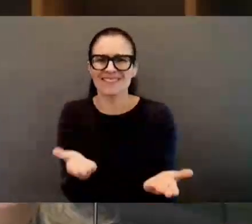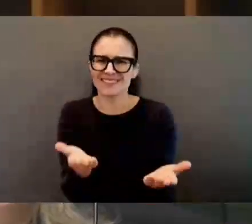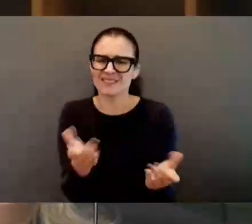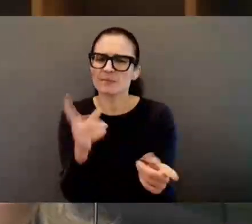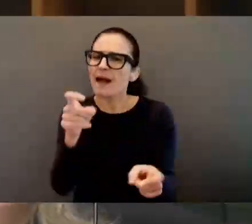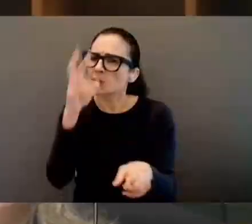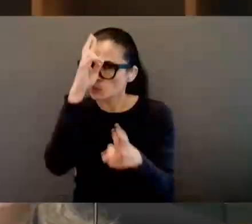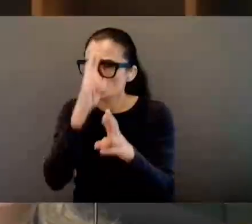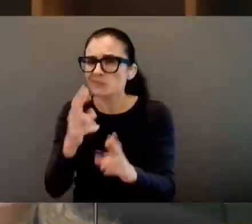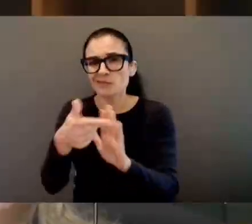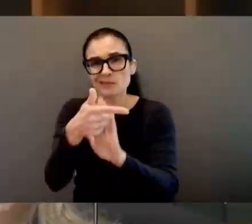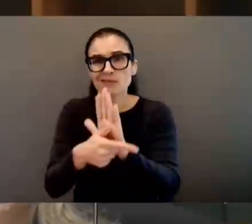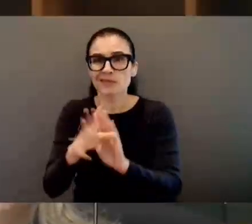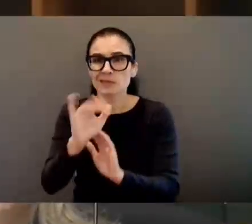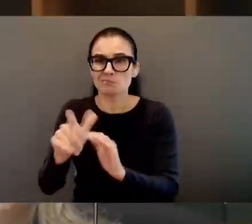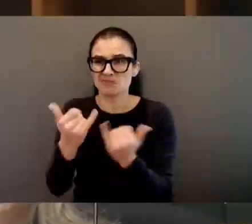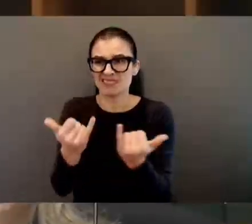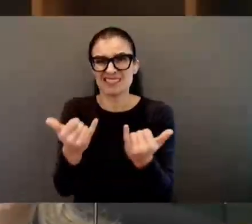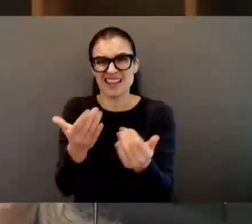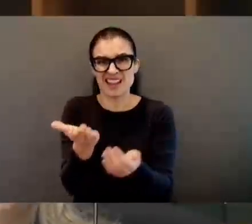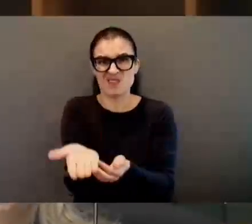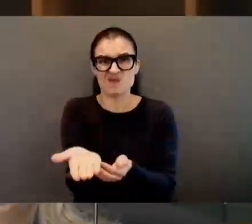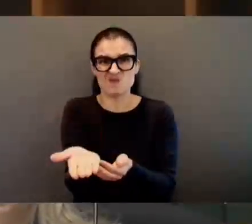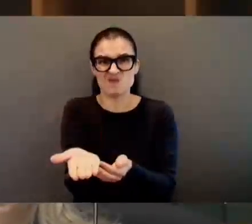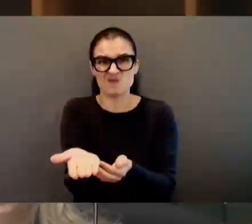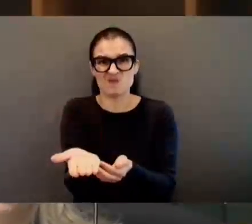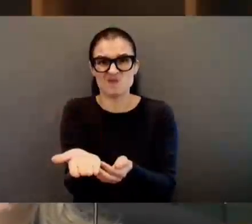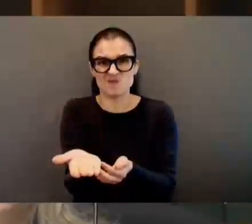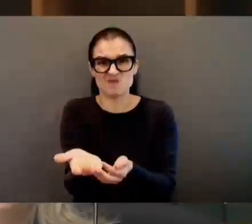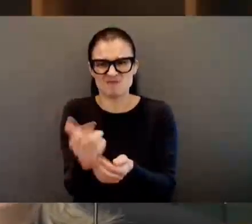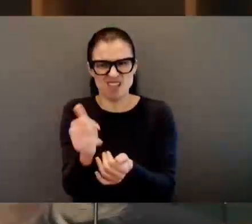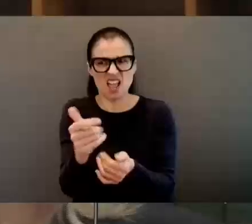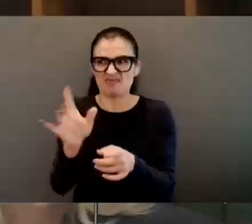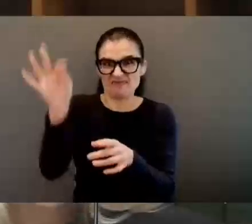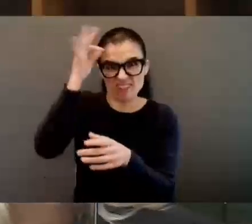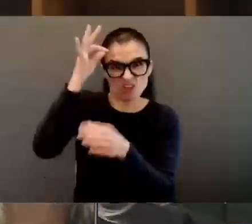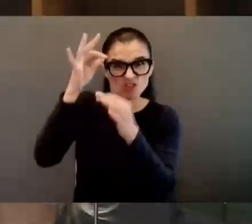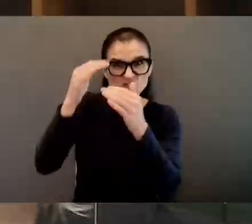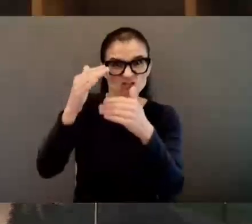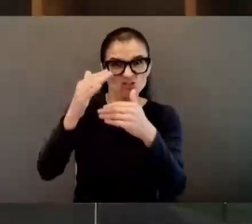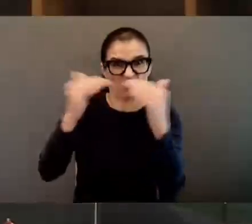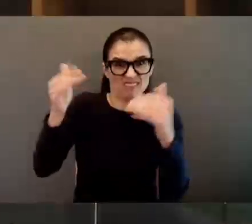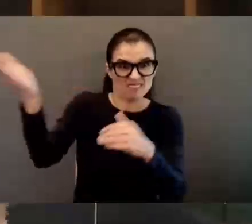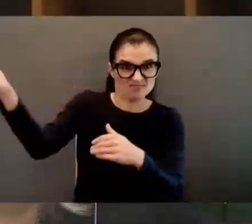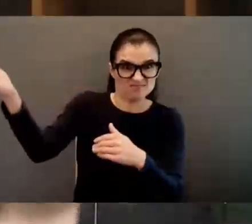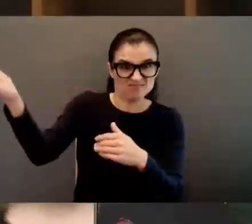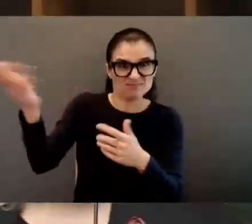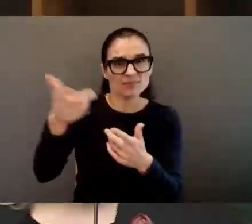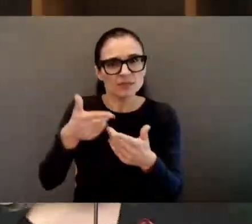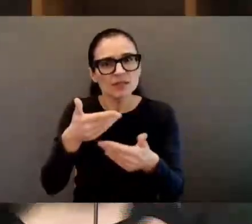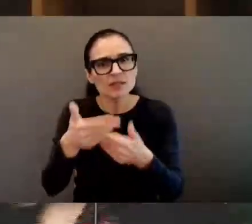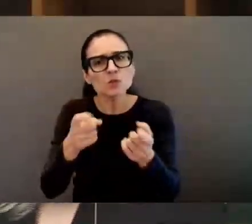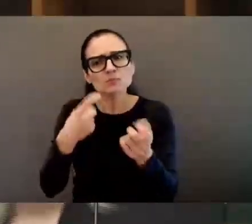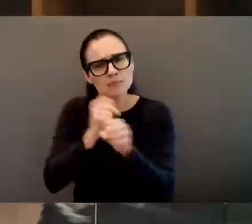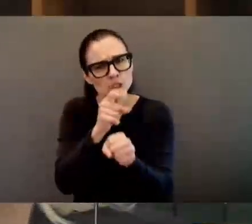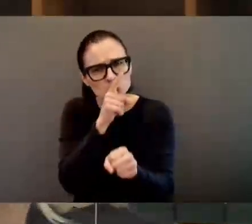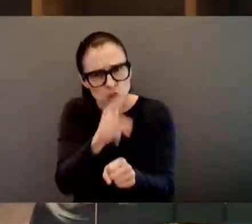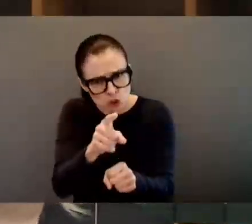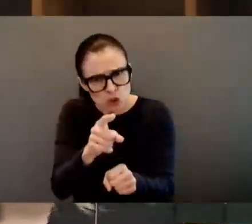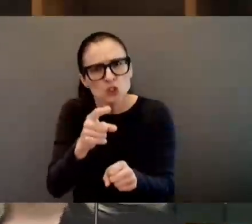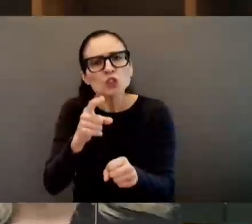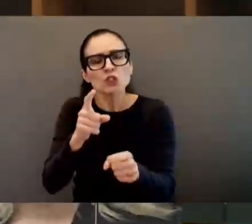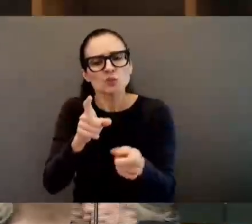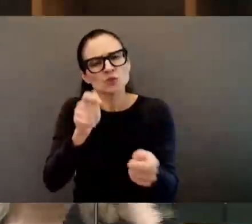work reflected in that criminal code change to make sure that those people that are causing those the most impacts on the communities are